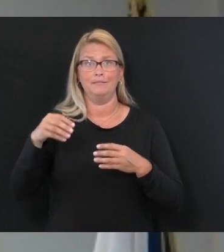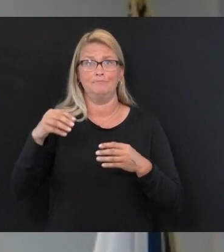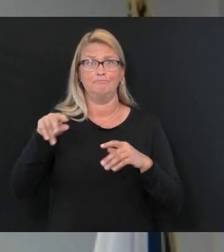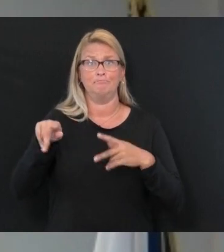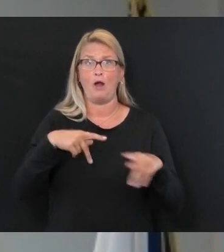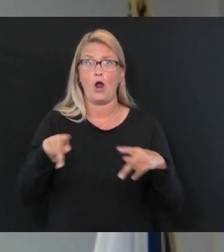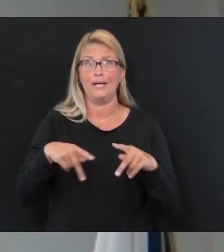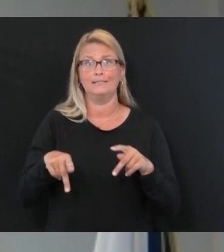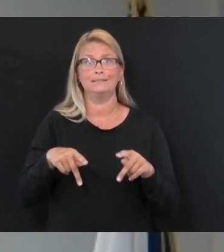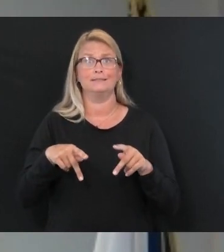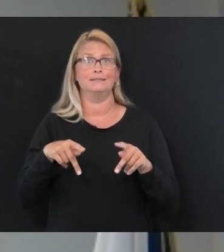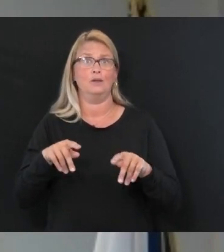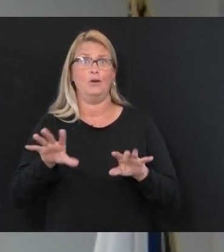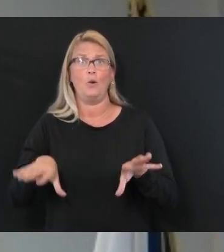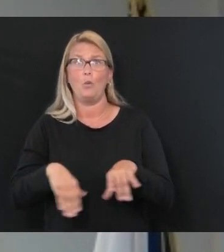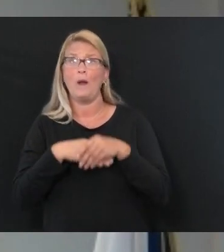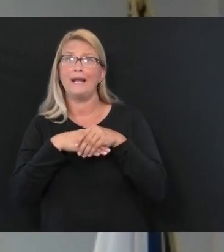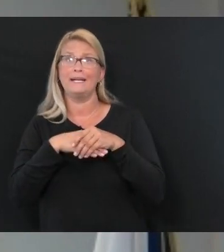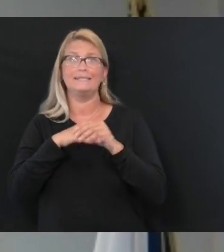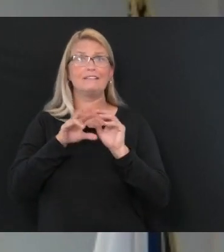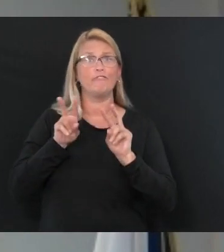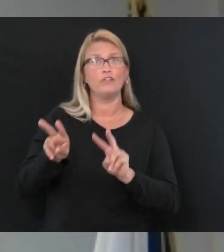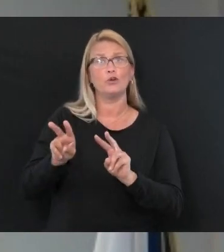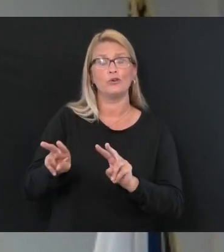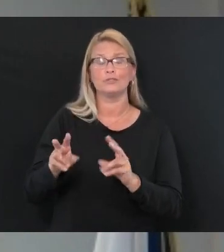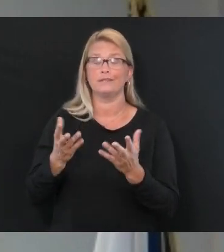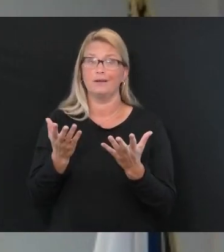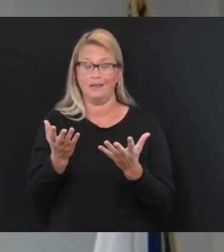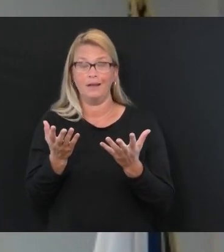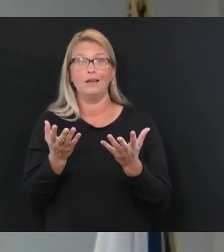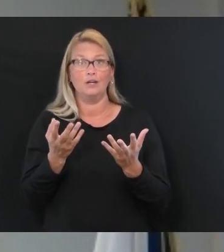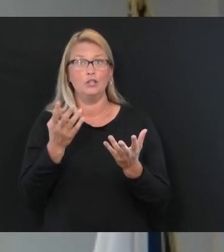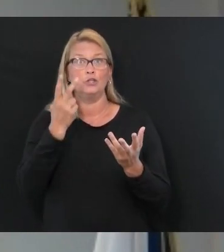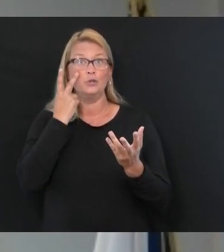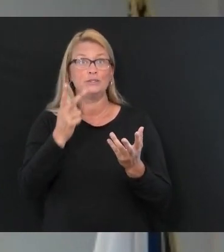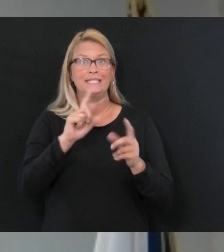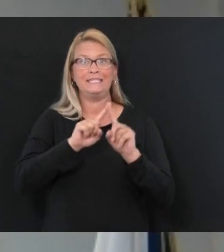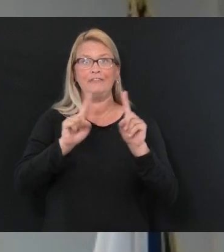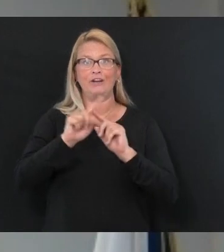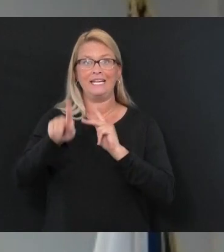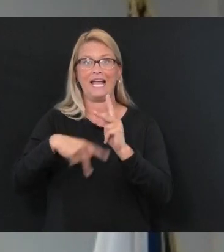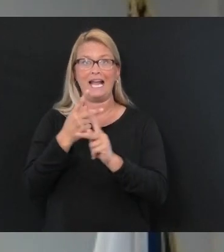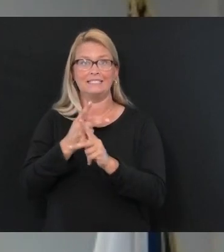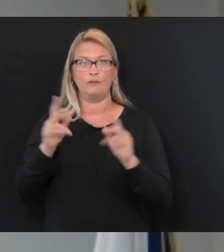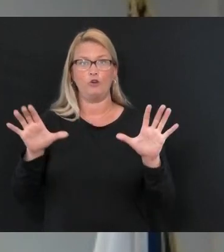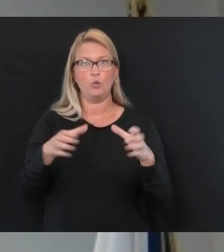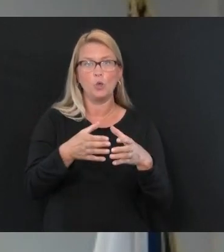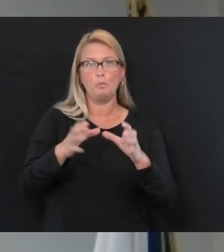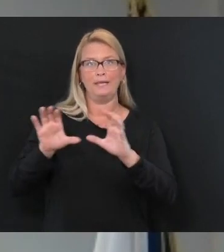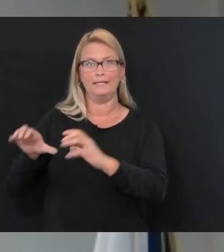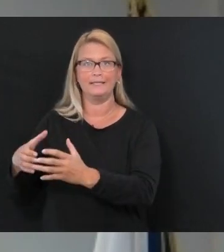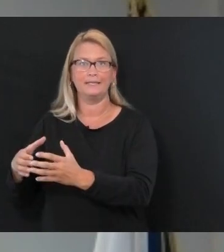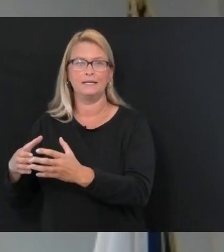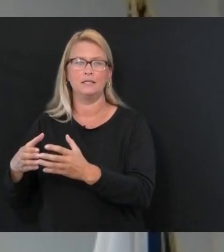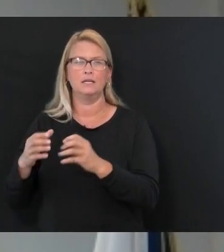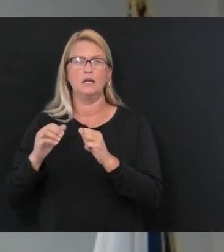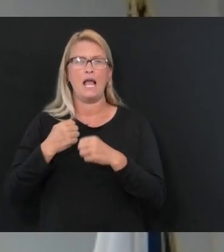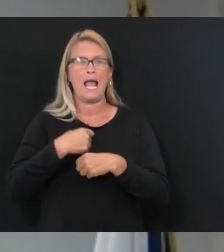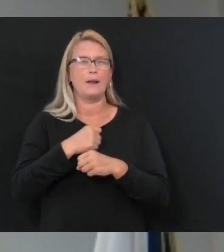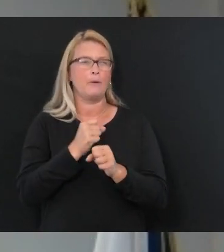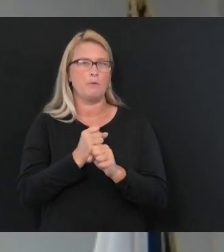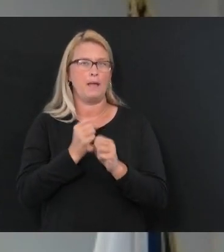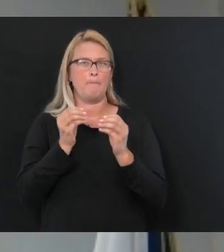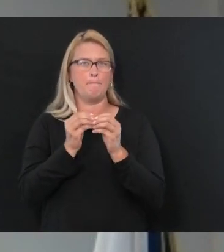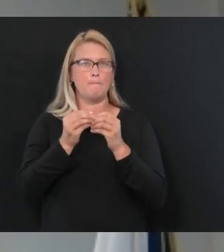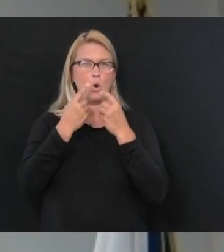and funerals. So there are quite a number of groupings there that we are looking at trying to maybe make public so folks have a little